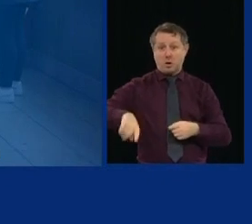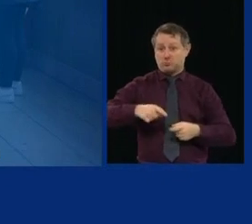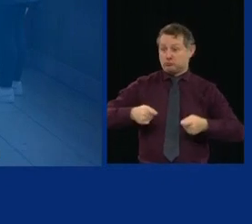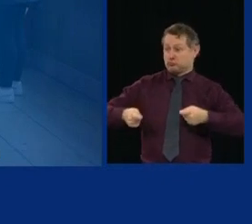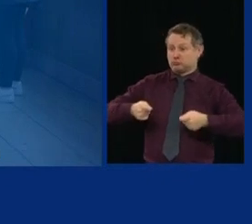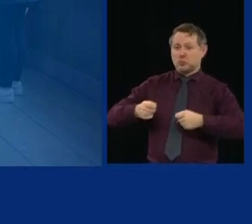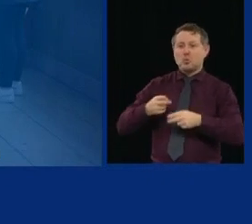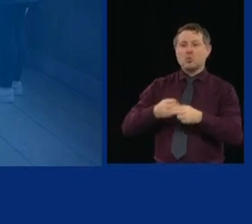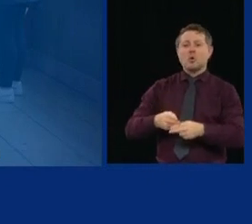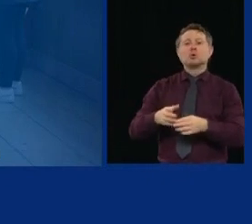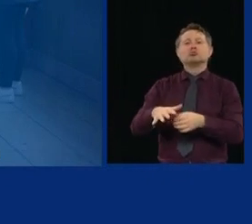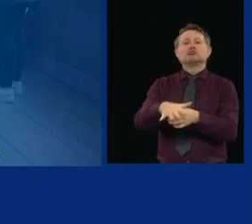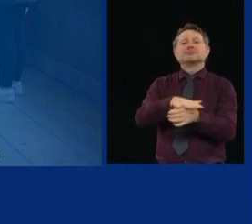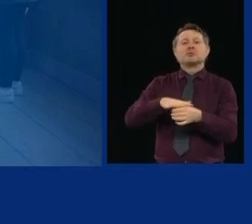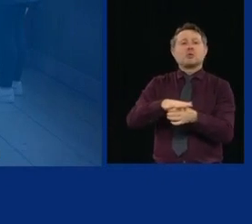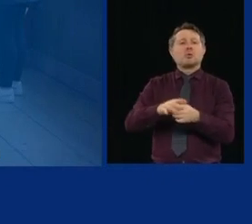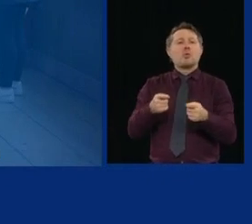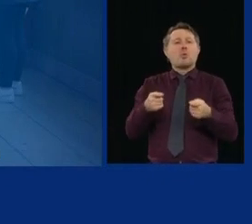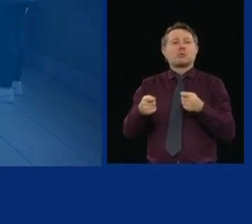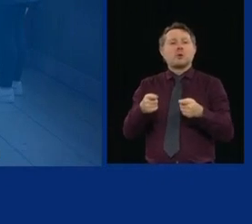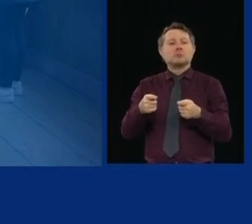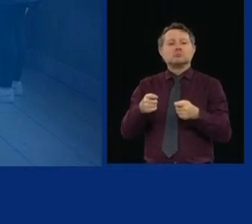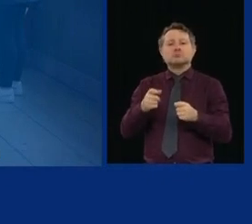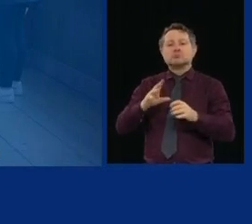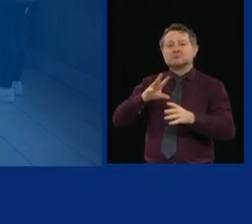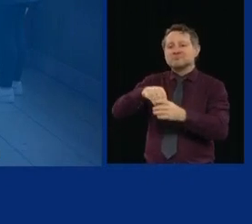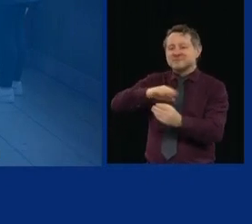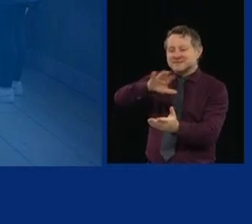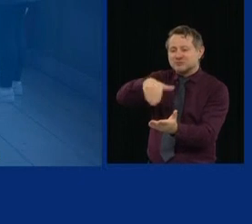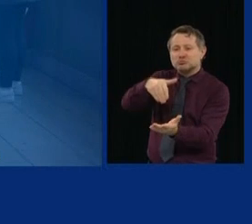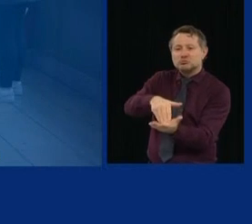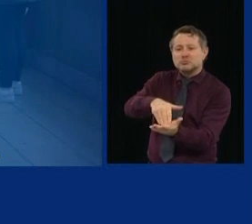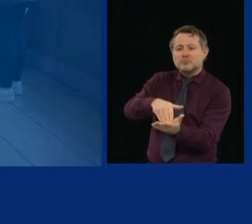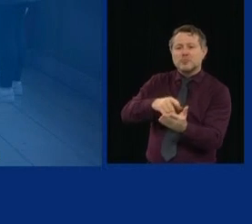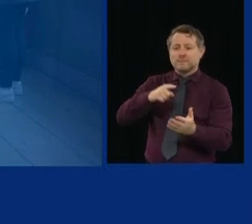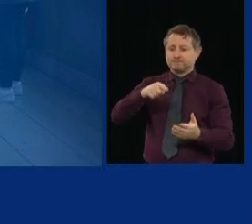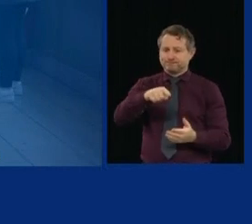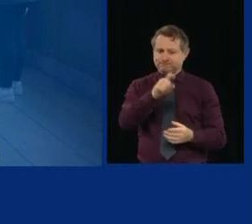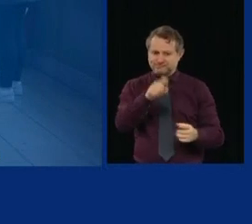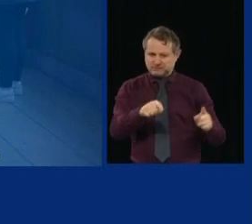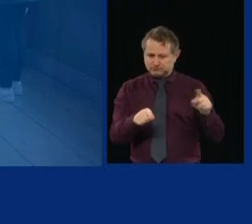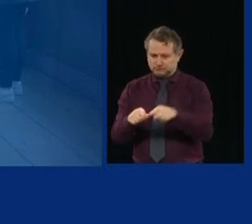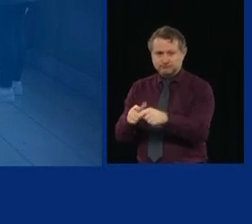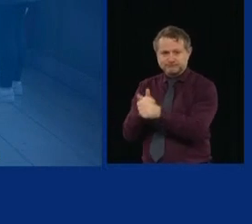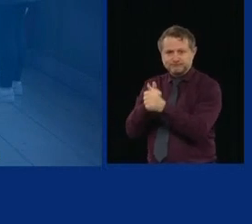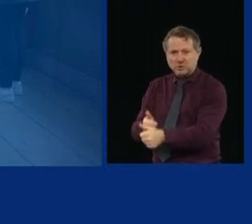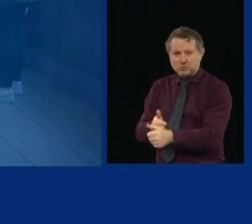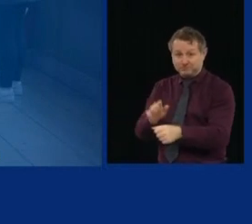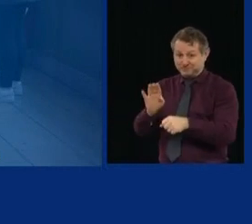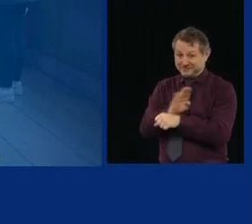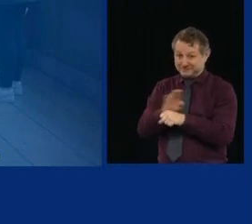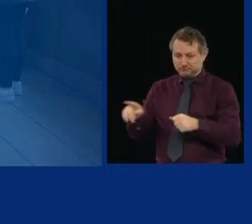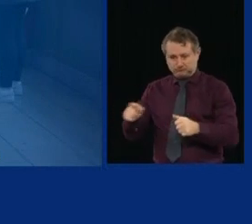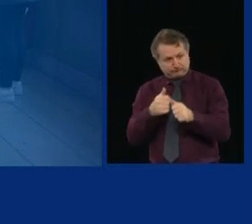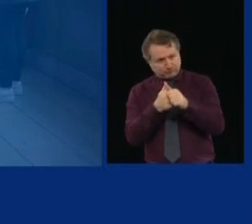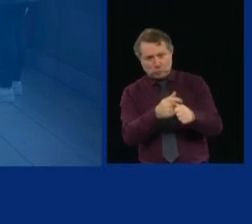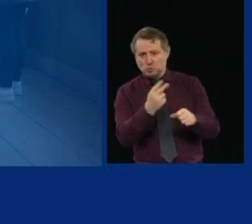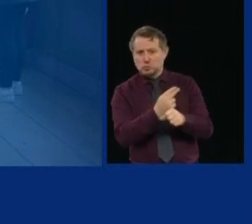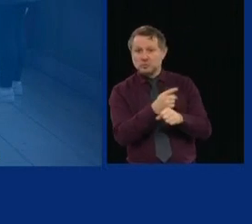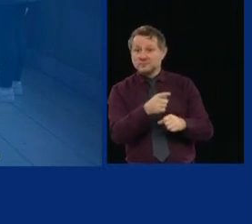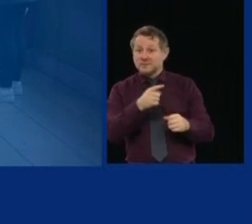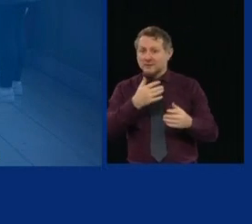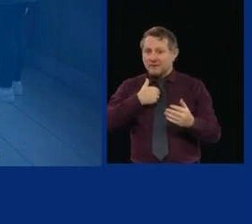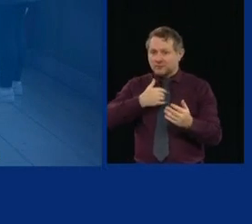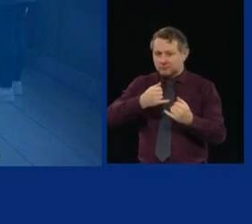Control Center, local officials have to enforce business compliance and social distancing. These businesses are